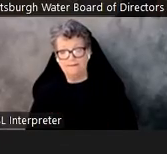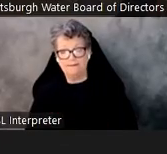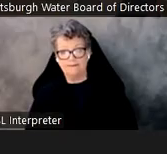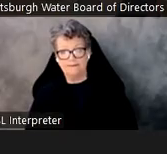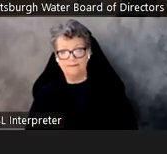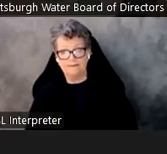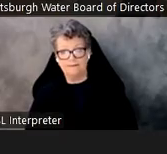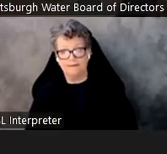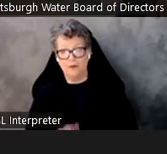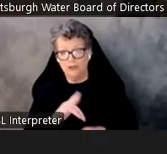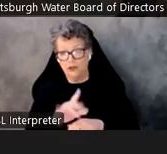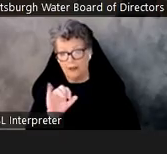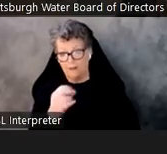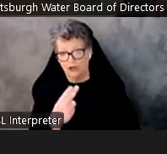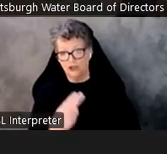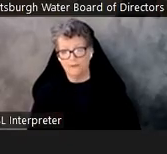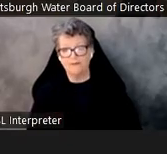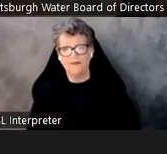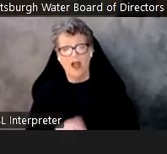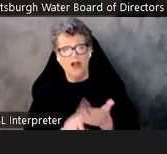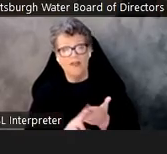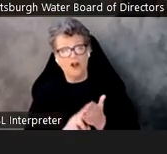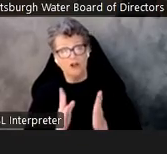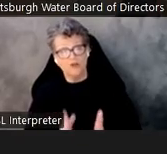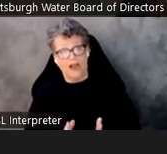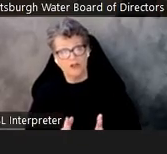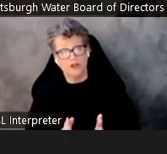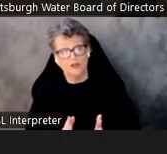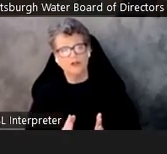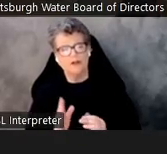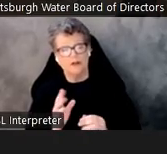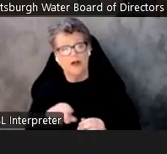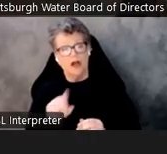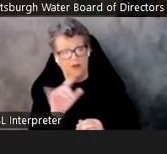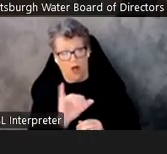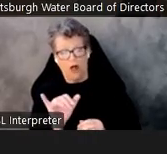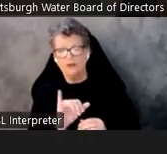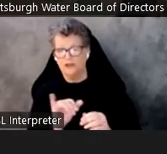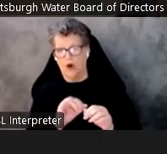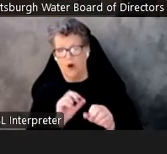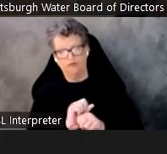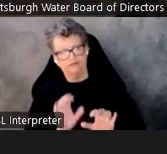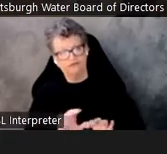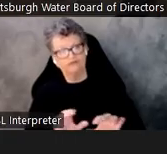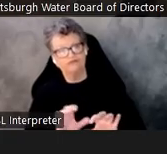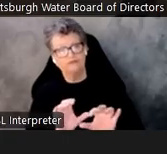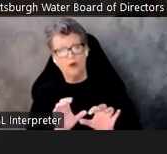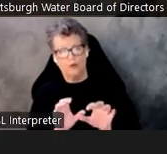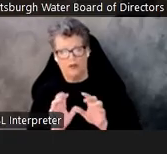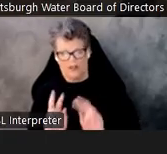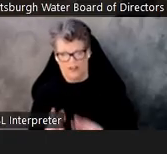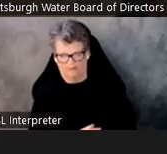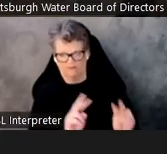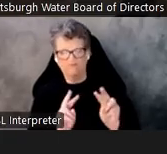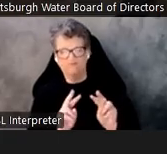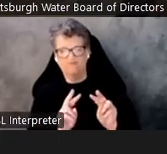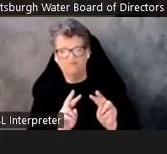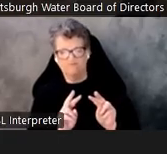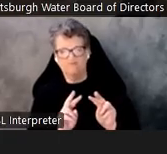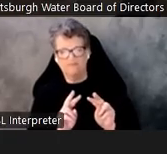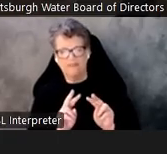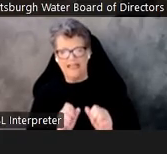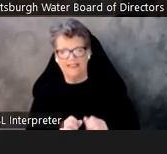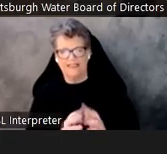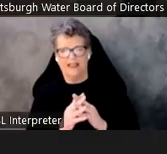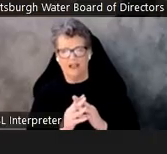early March. The contractors are also well underway with the site initiation measurements, including installation of the required